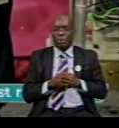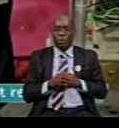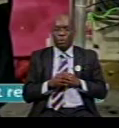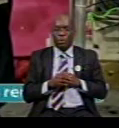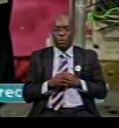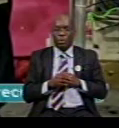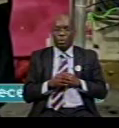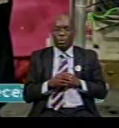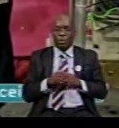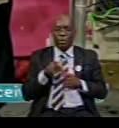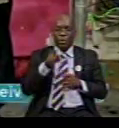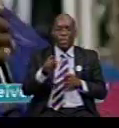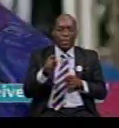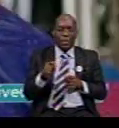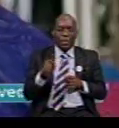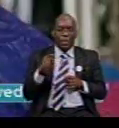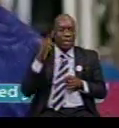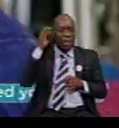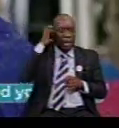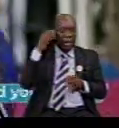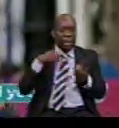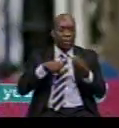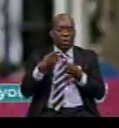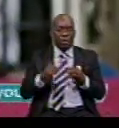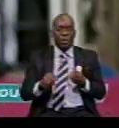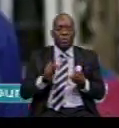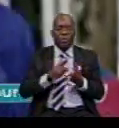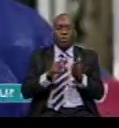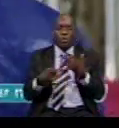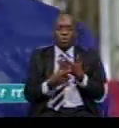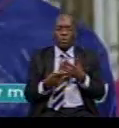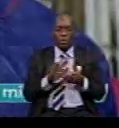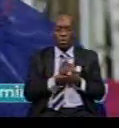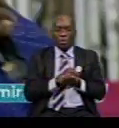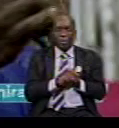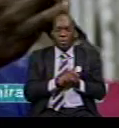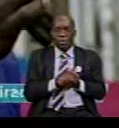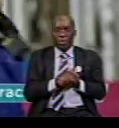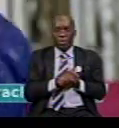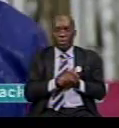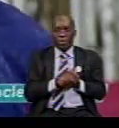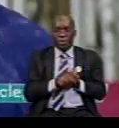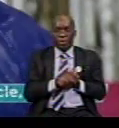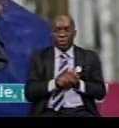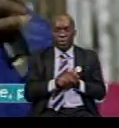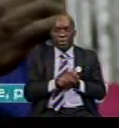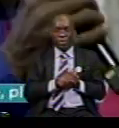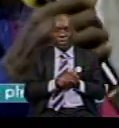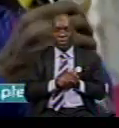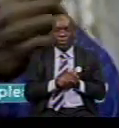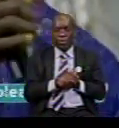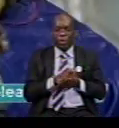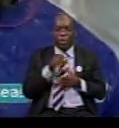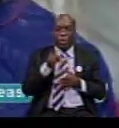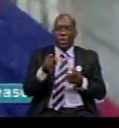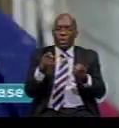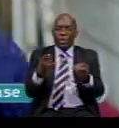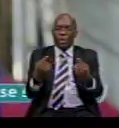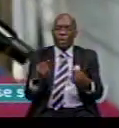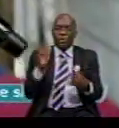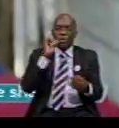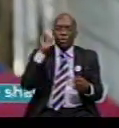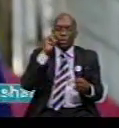pe soji n teswaju won fun ni message e. Mo si ni local lati wa. Mo wa lana. So mo to wa